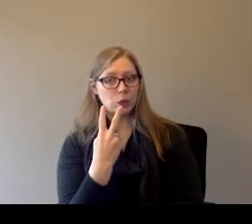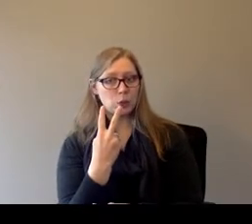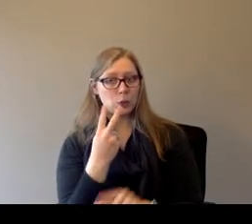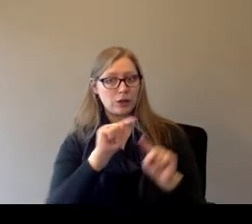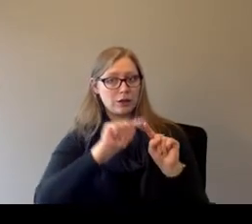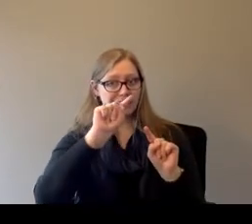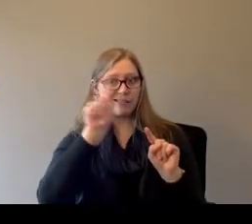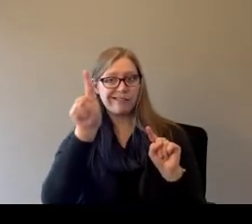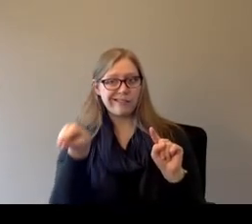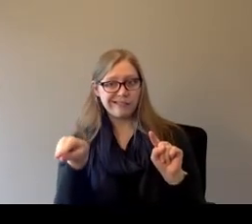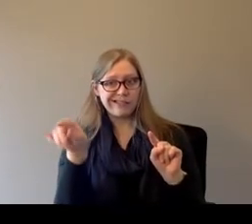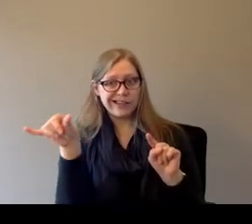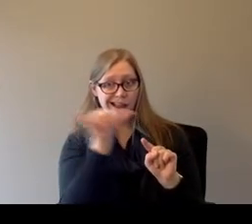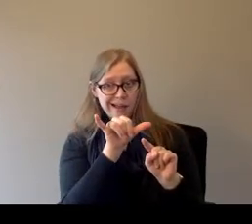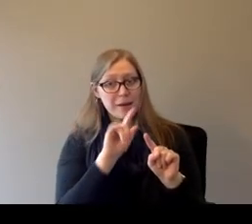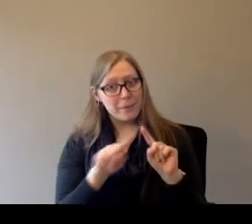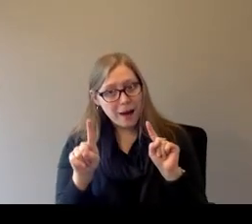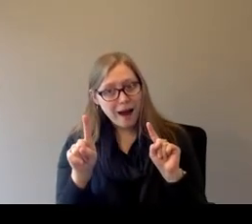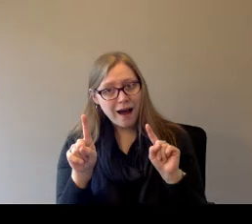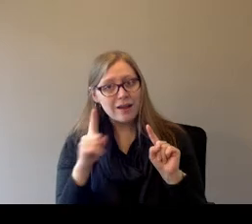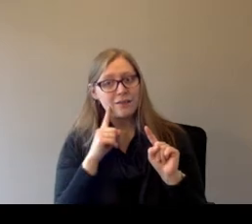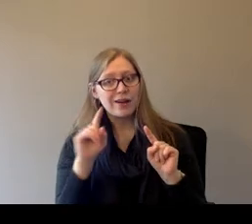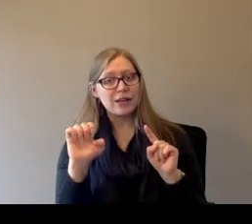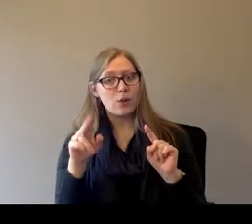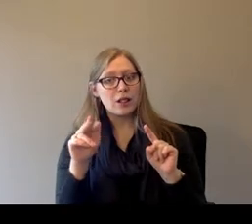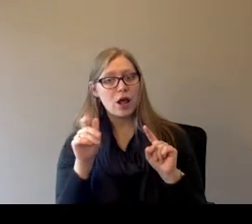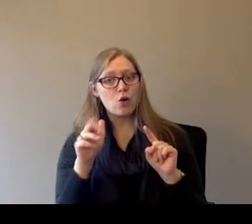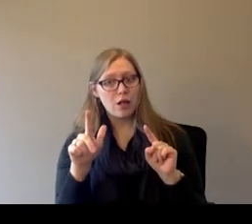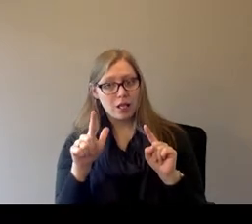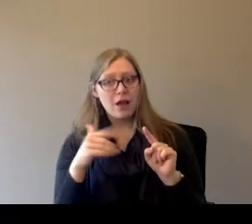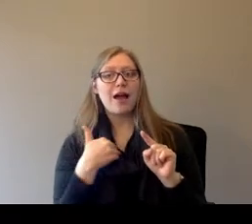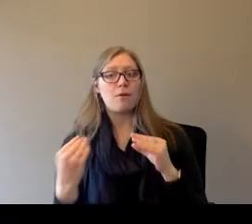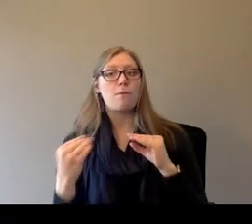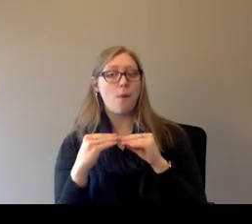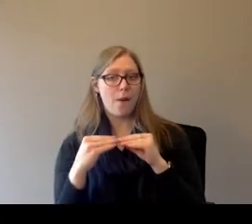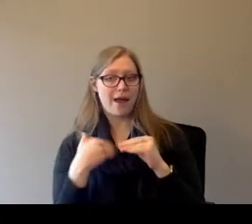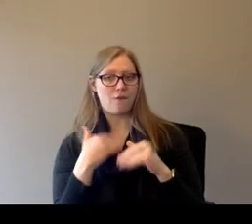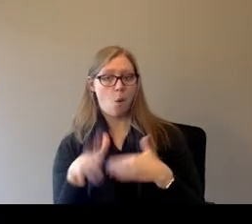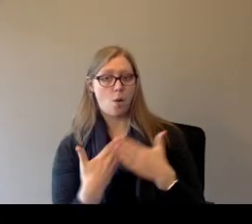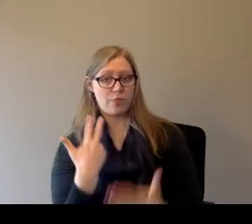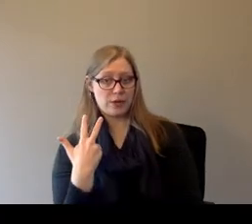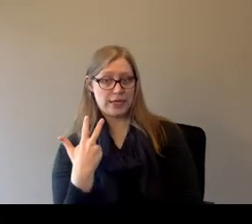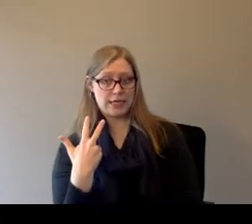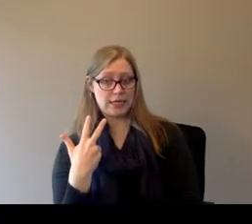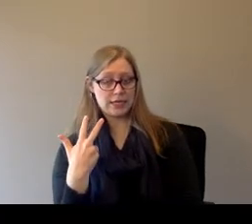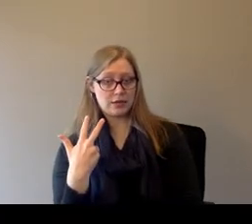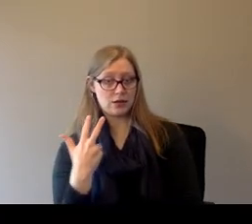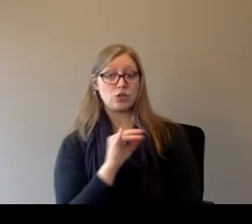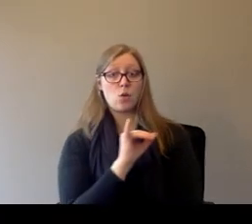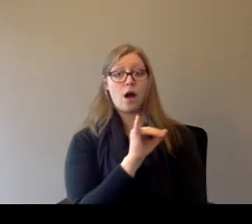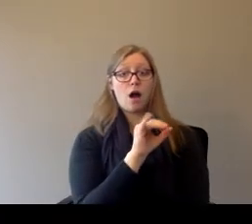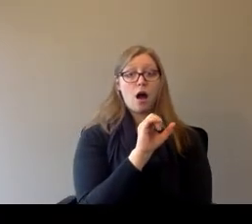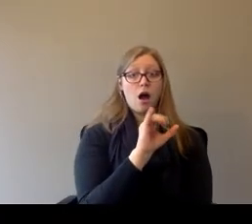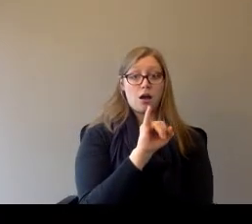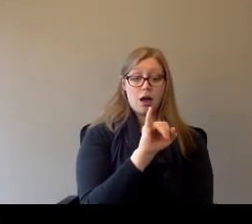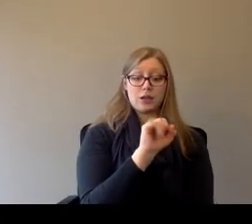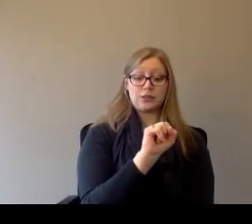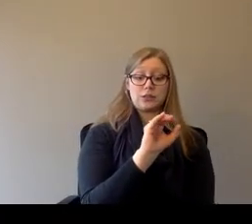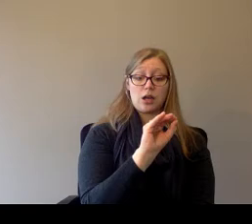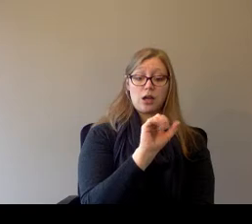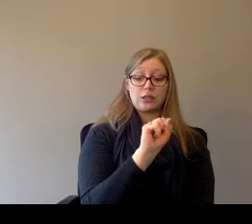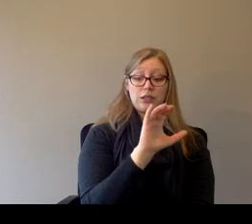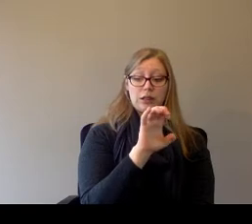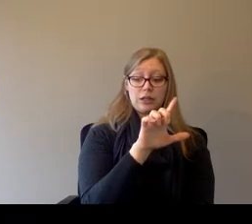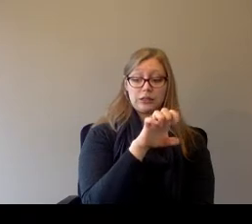but all three. So an isosceles triangle has at least two sides that are the same length. And you can see in